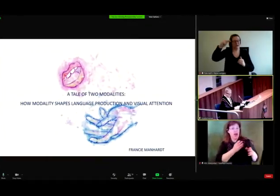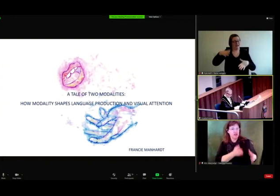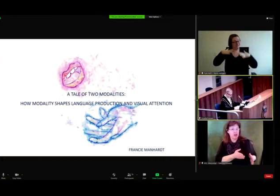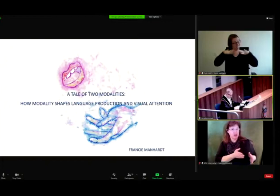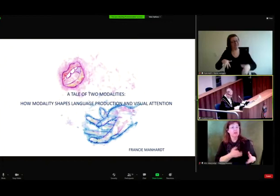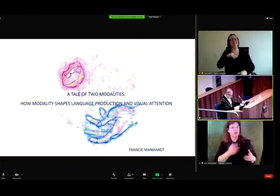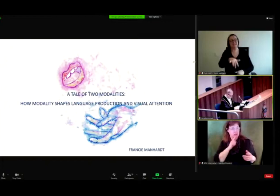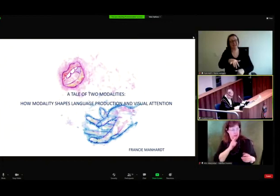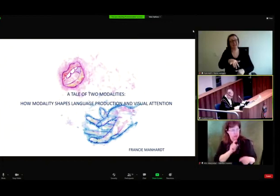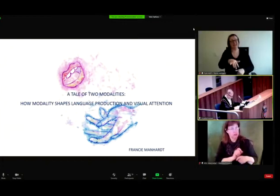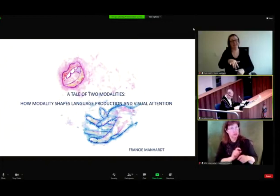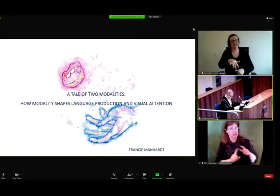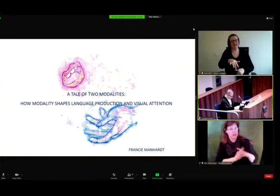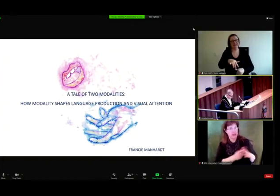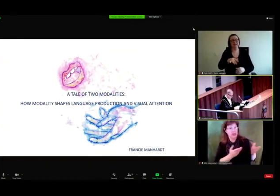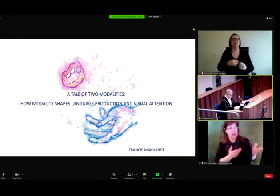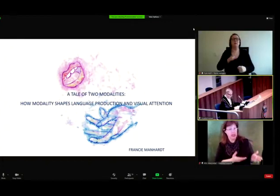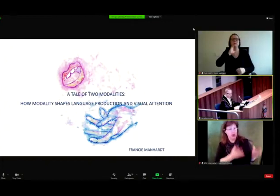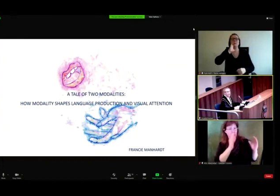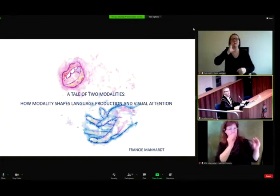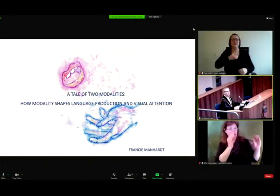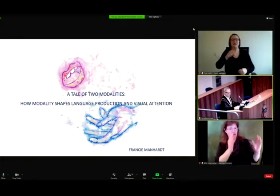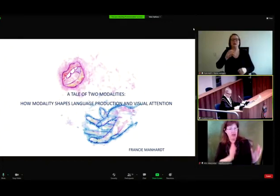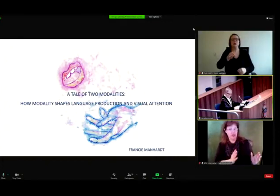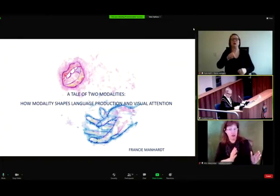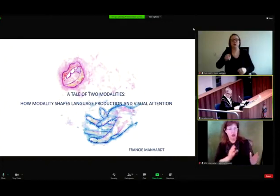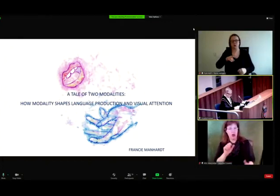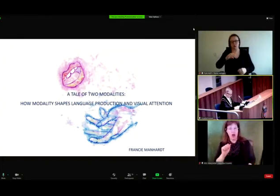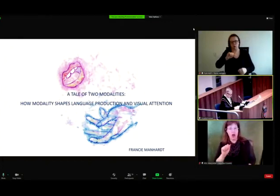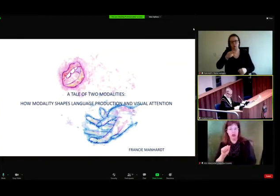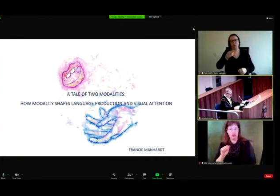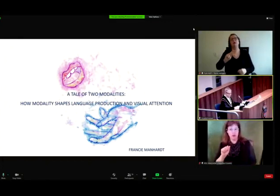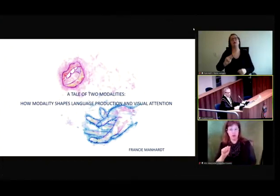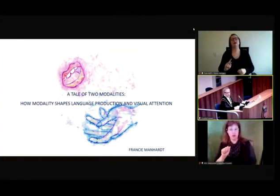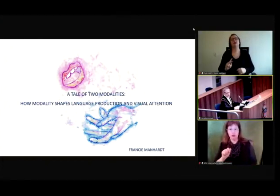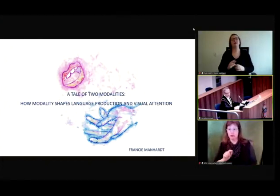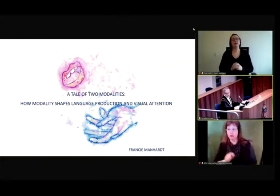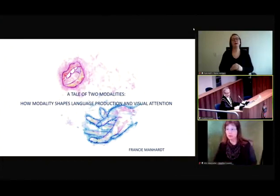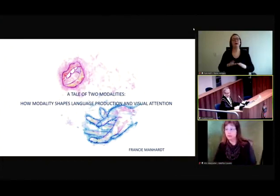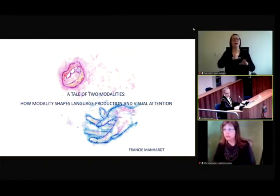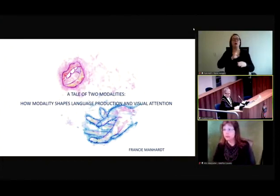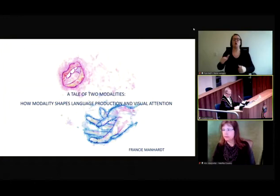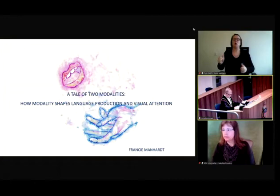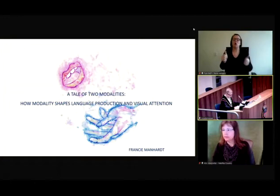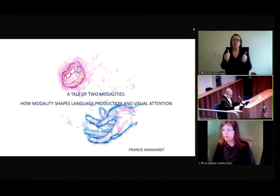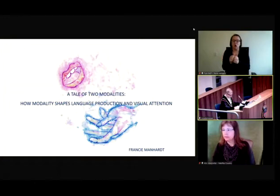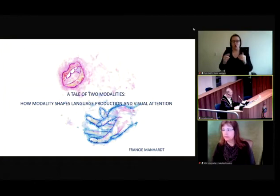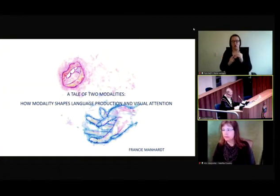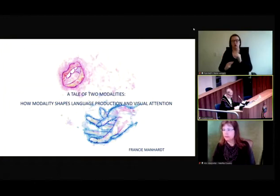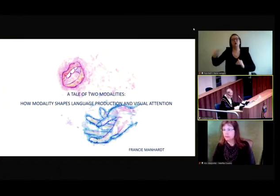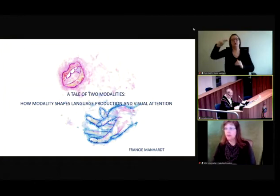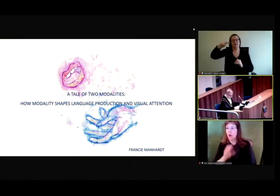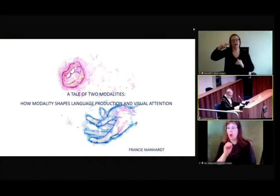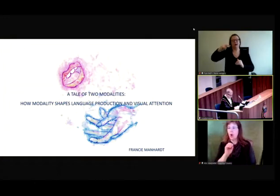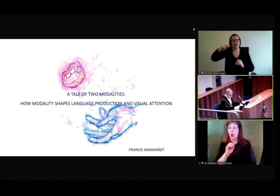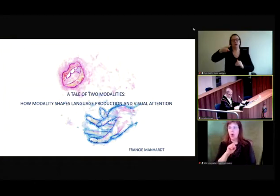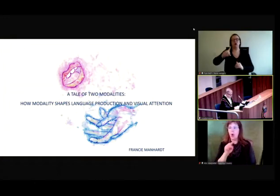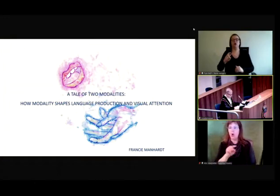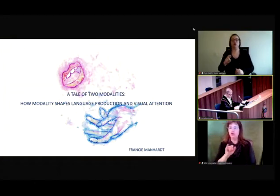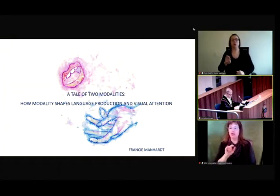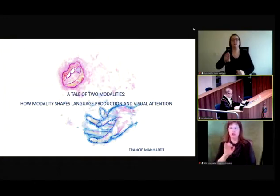present, Professor Ujurik, and the co-supervisor, Dr.